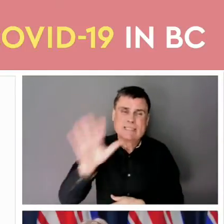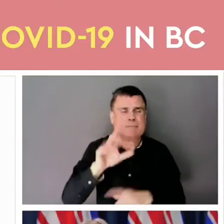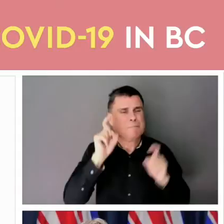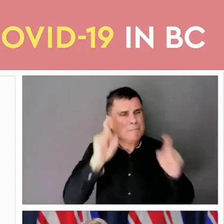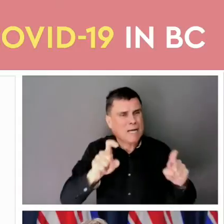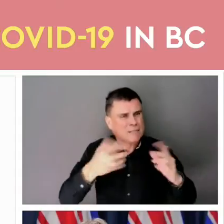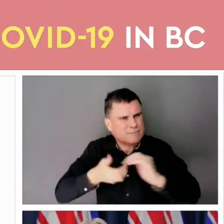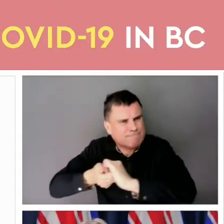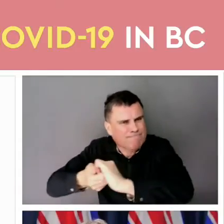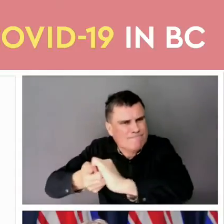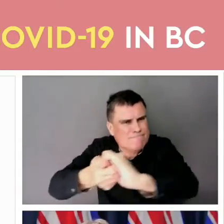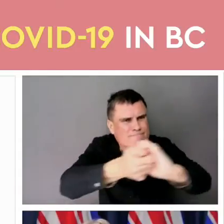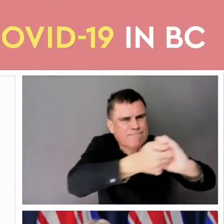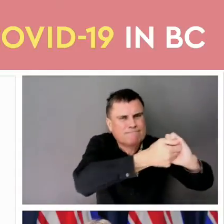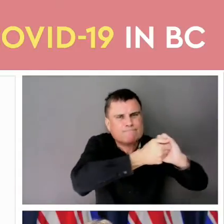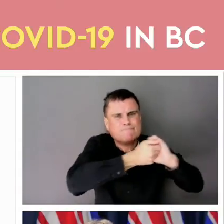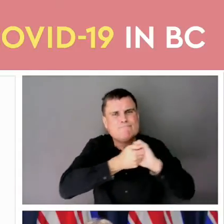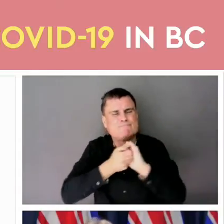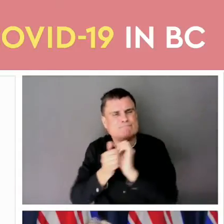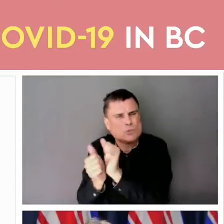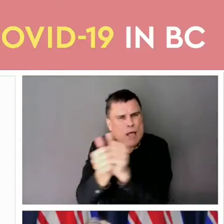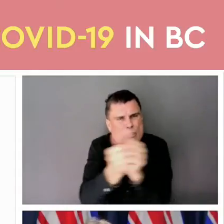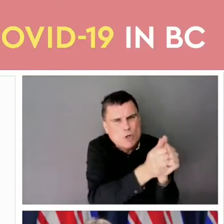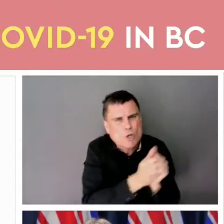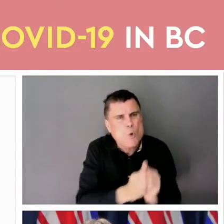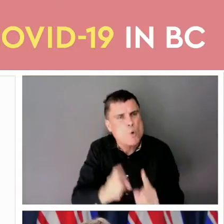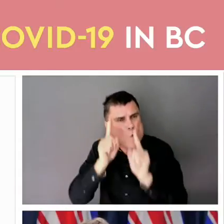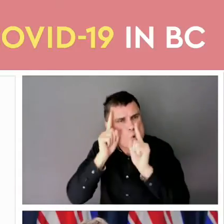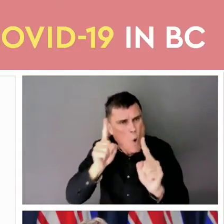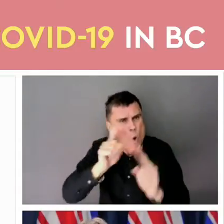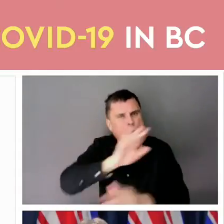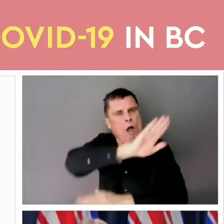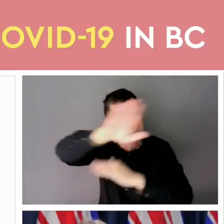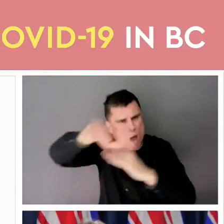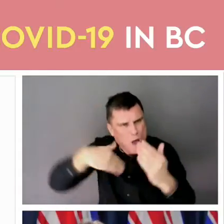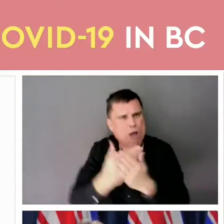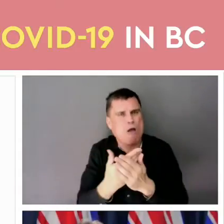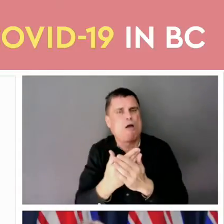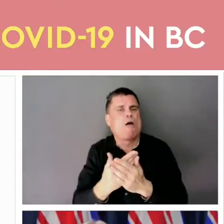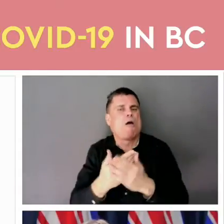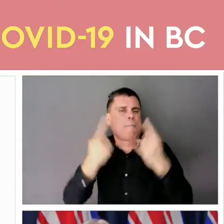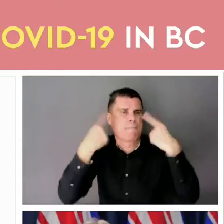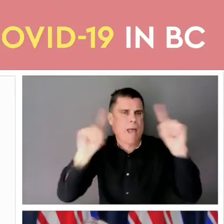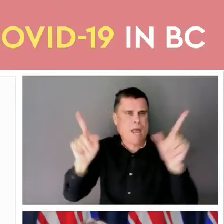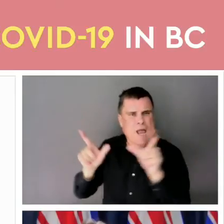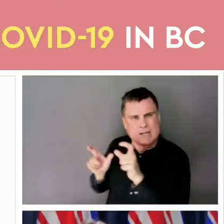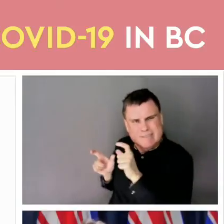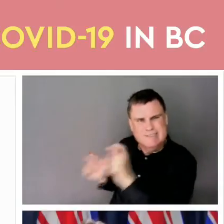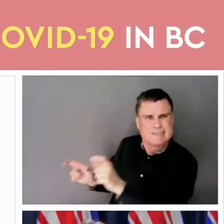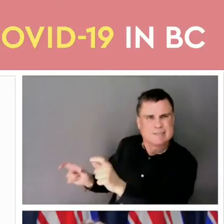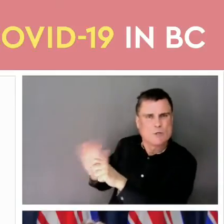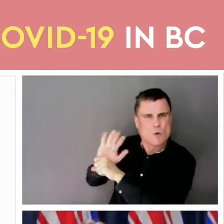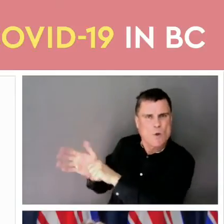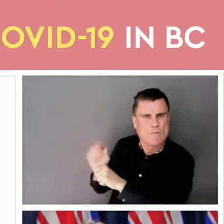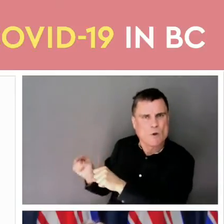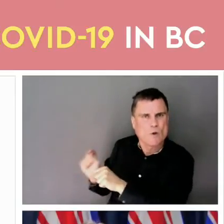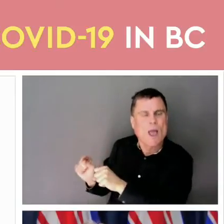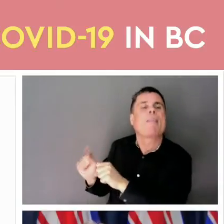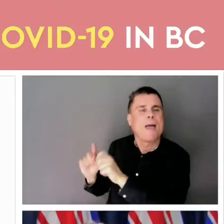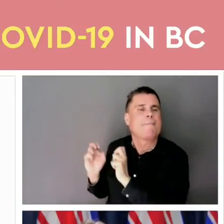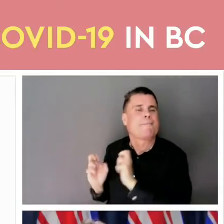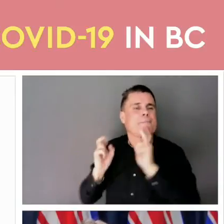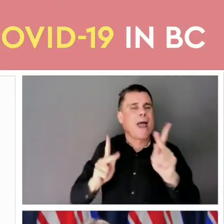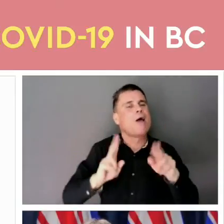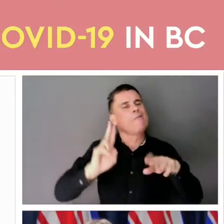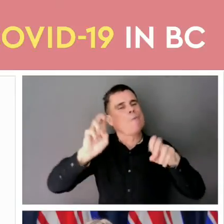to get us the protection that we need from this virus in order to get back to business and life as usual. We